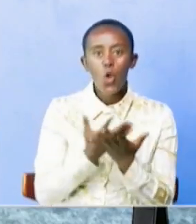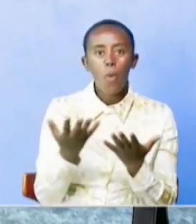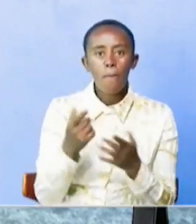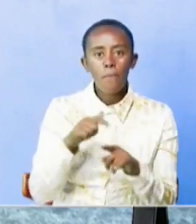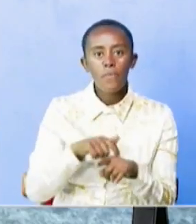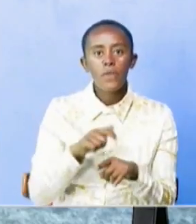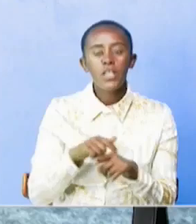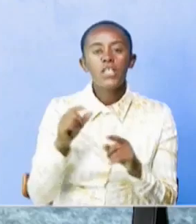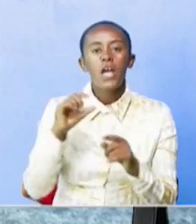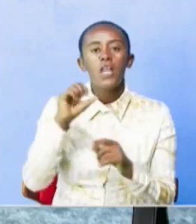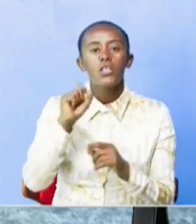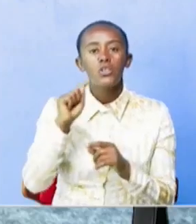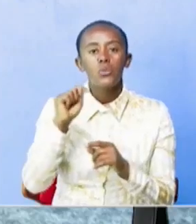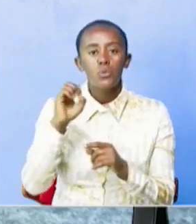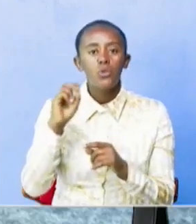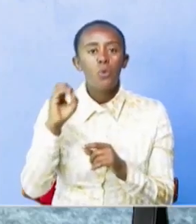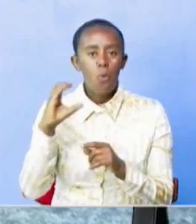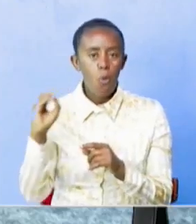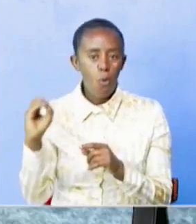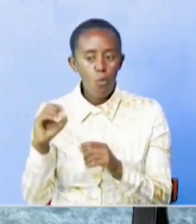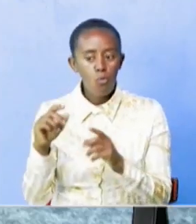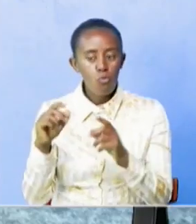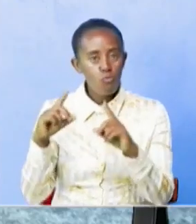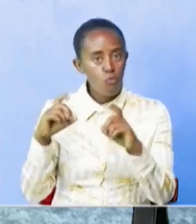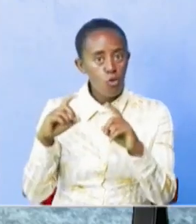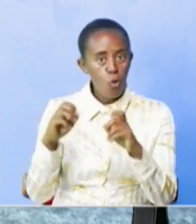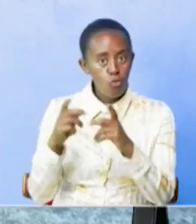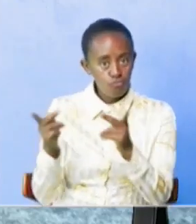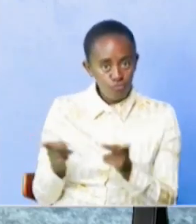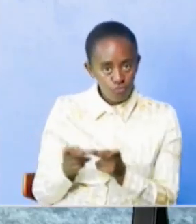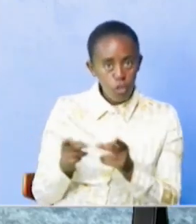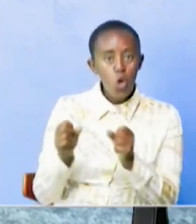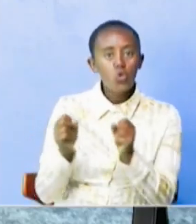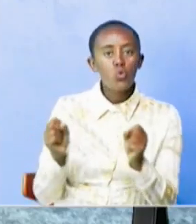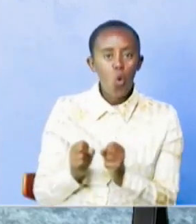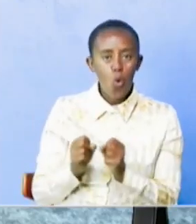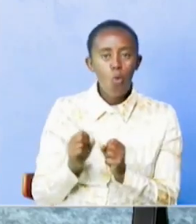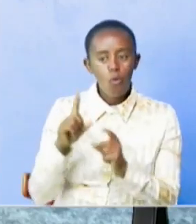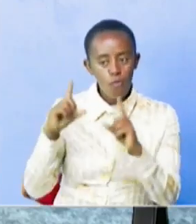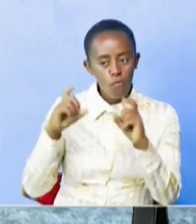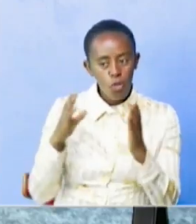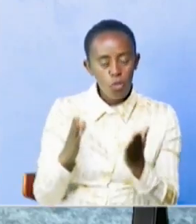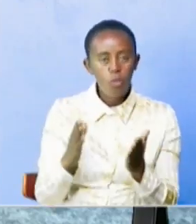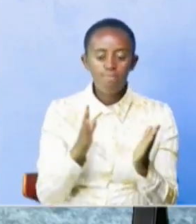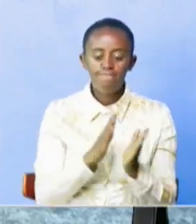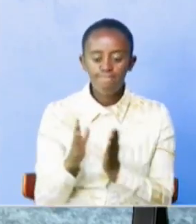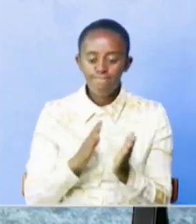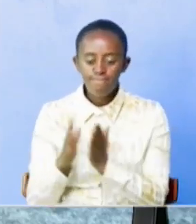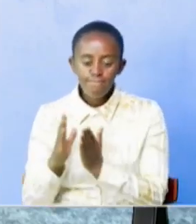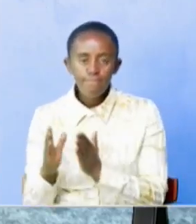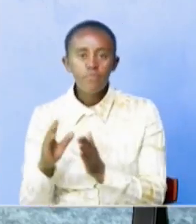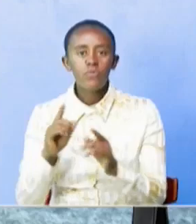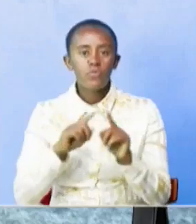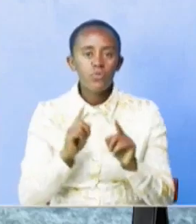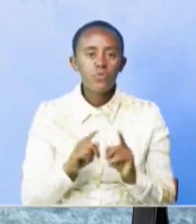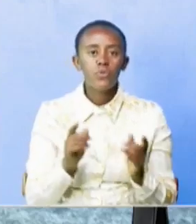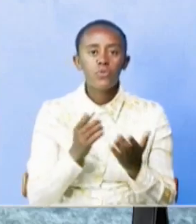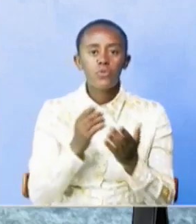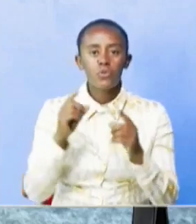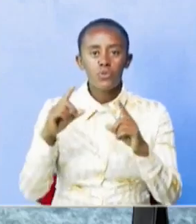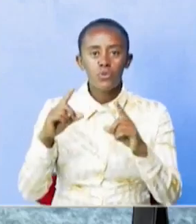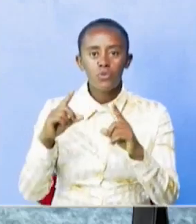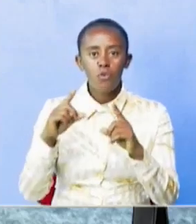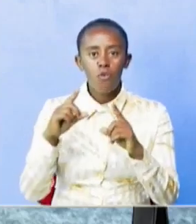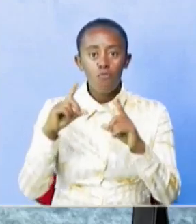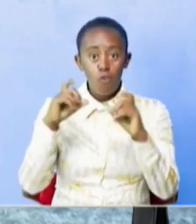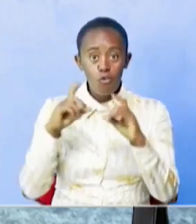the studio. So the equipment that photographer will set or prepare in the studio